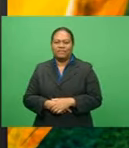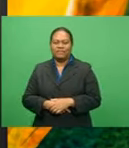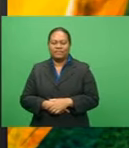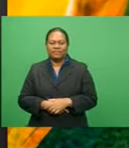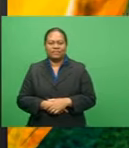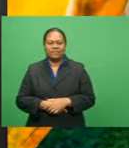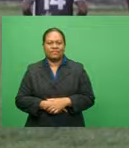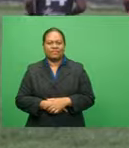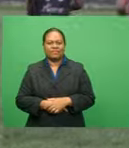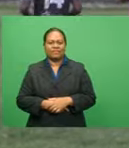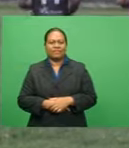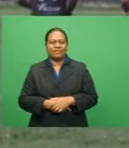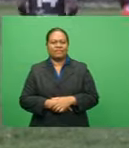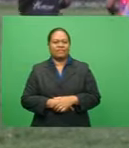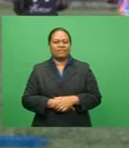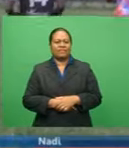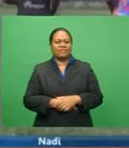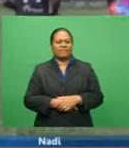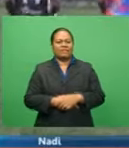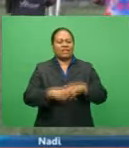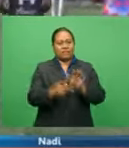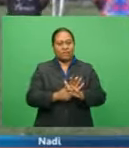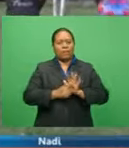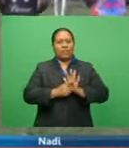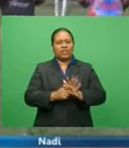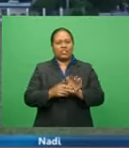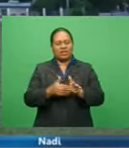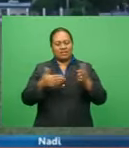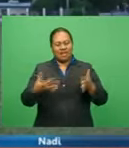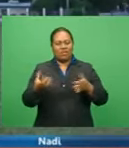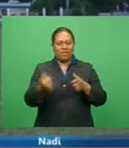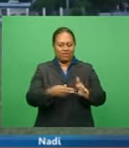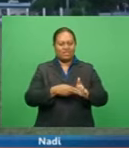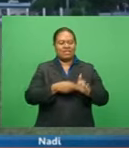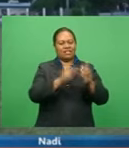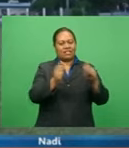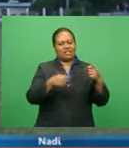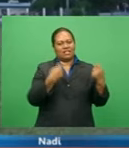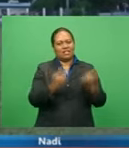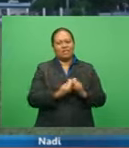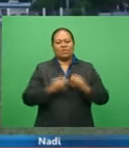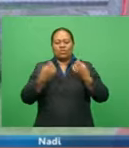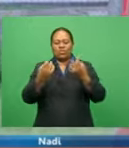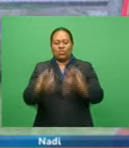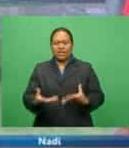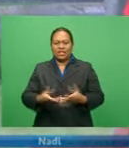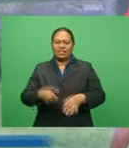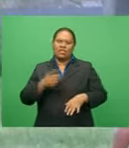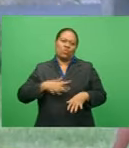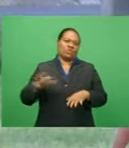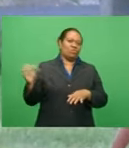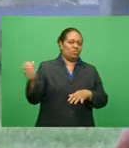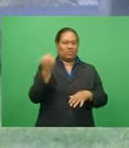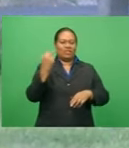Naikaso. The pressure is on the Nandi side as it gets ready to defend the Fiji fact crown.